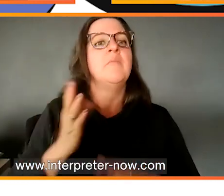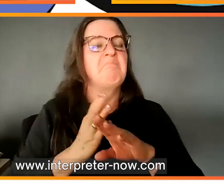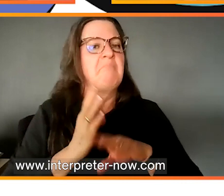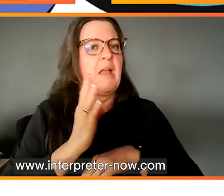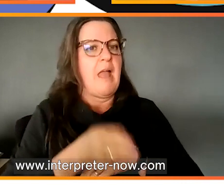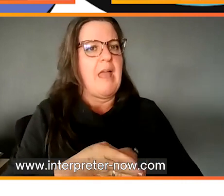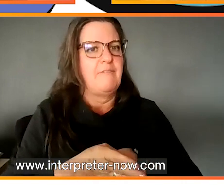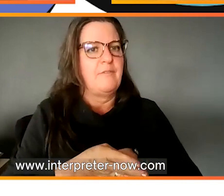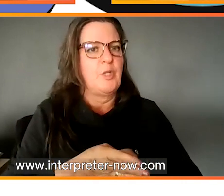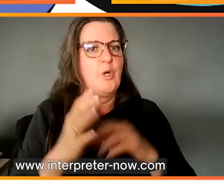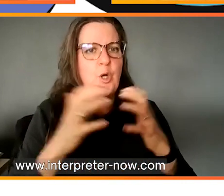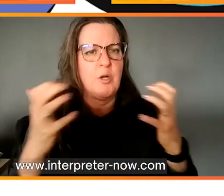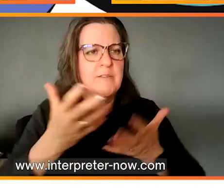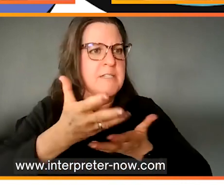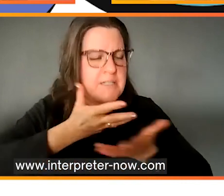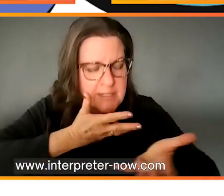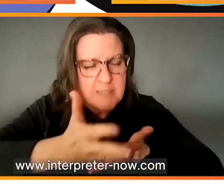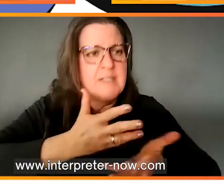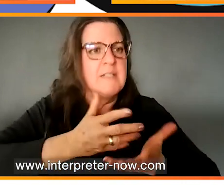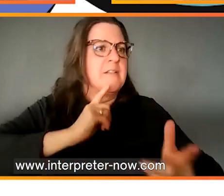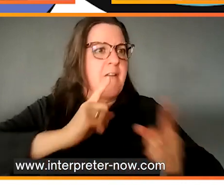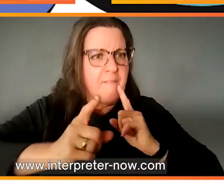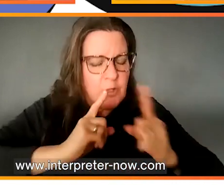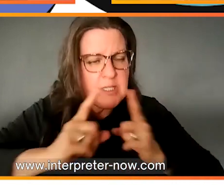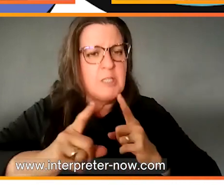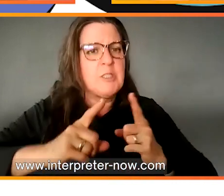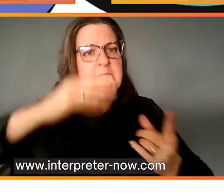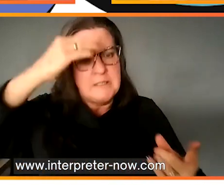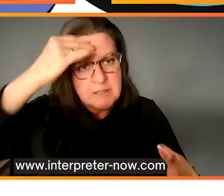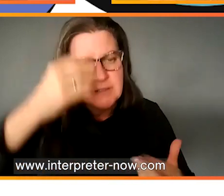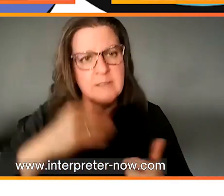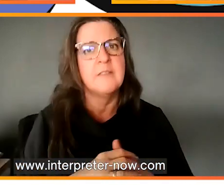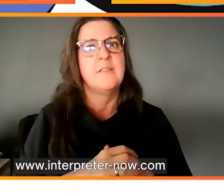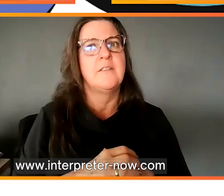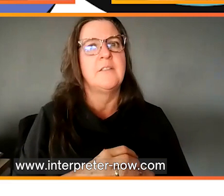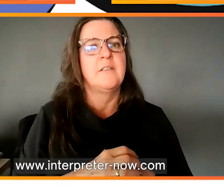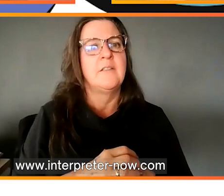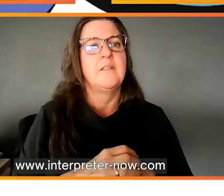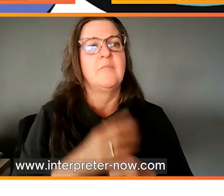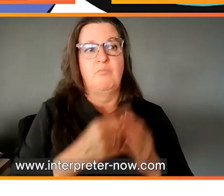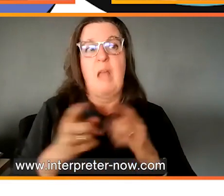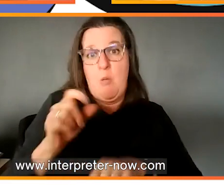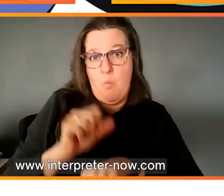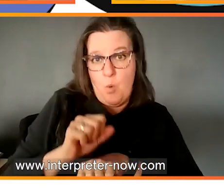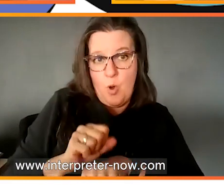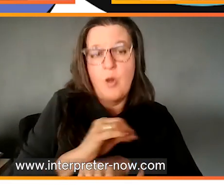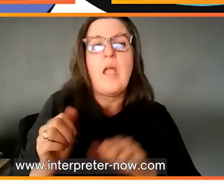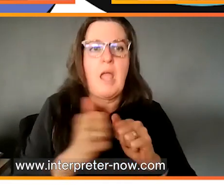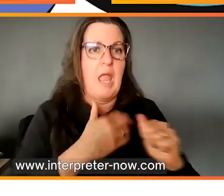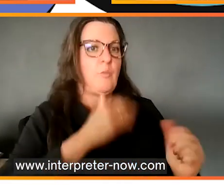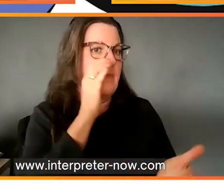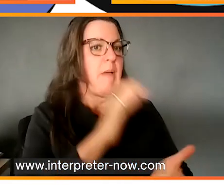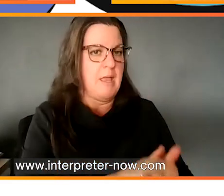the ending. I started with sort of this dramatic ending that was sad